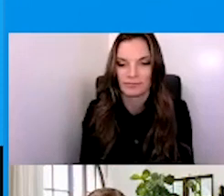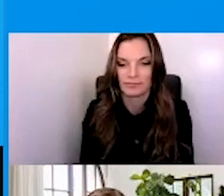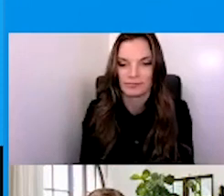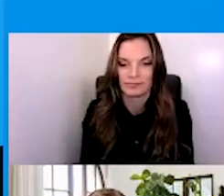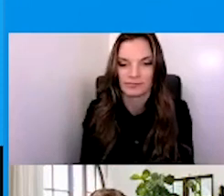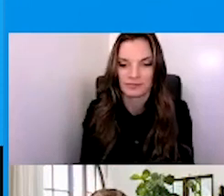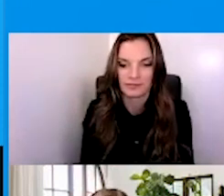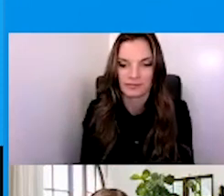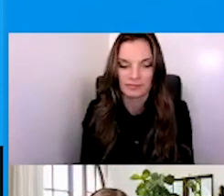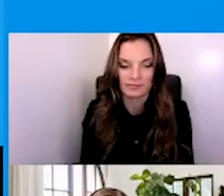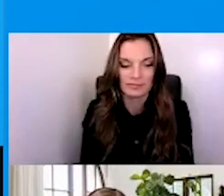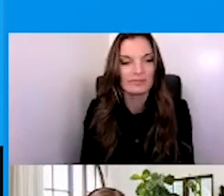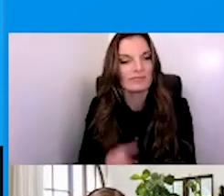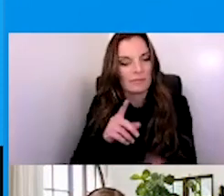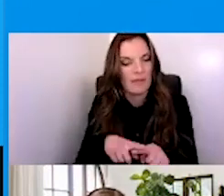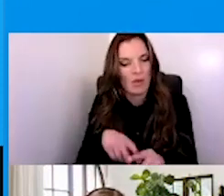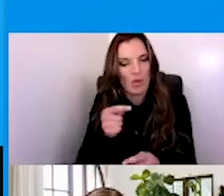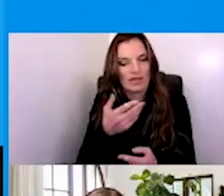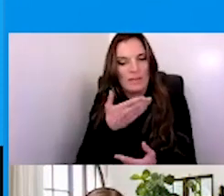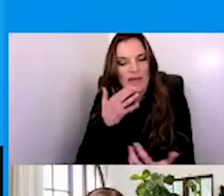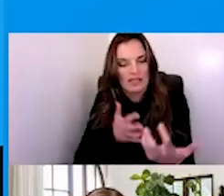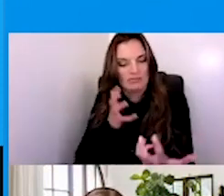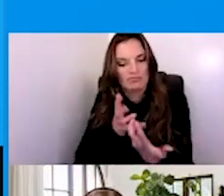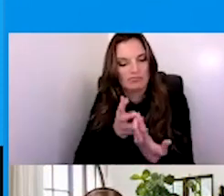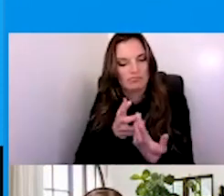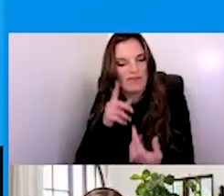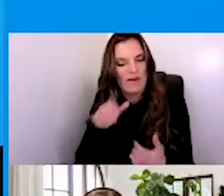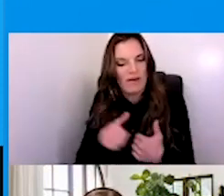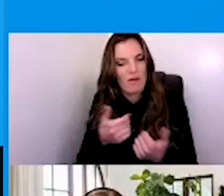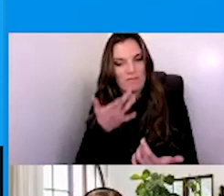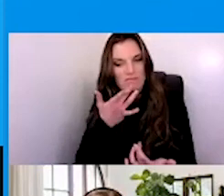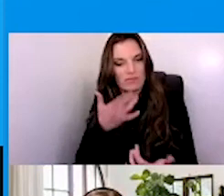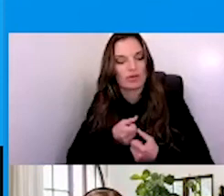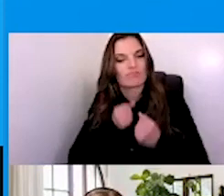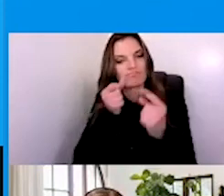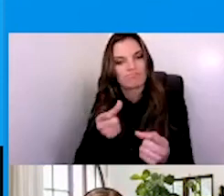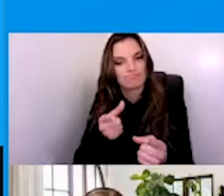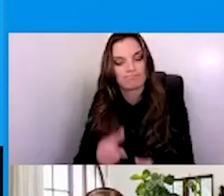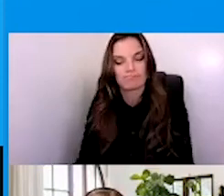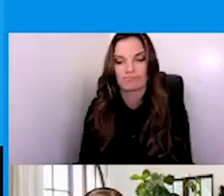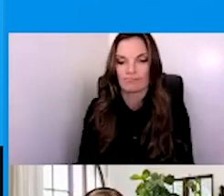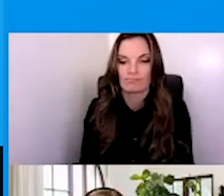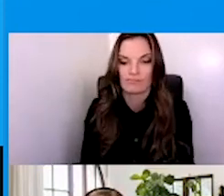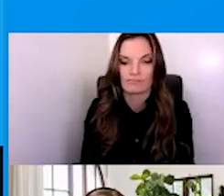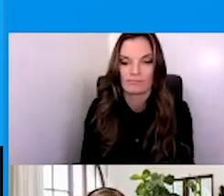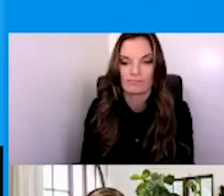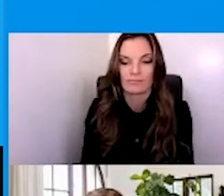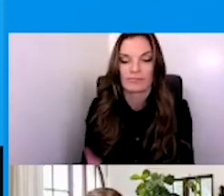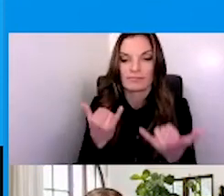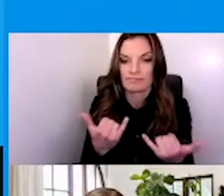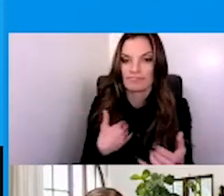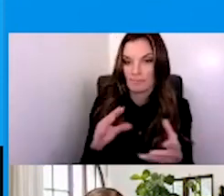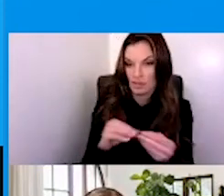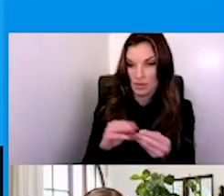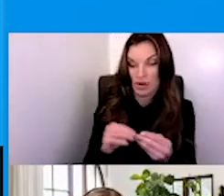unfit or just doesn't quite feel right for them to say person with a disability. You'll notice when I talk today that I